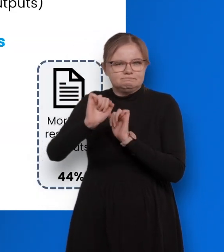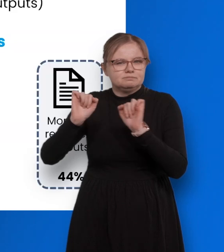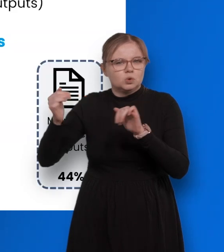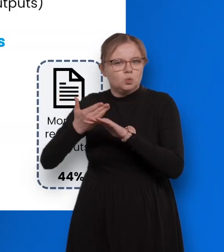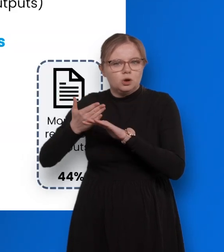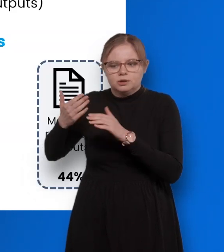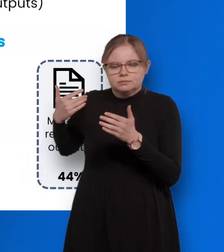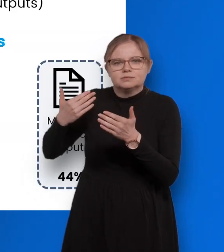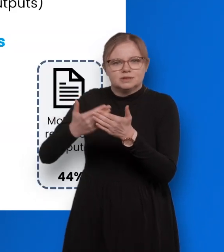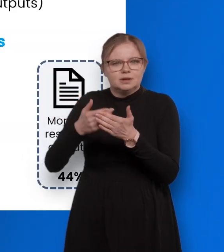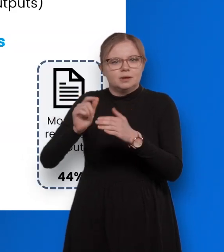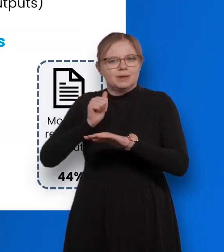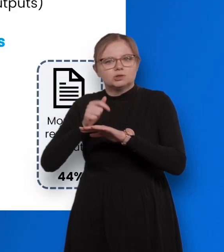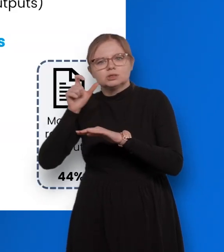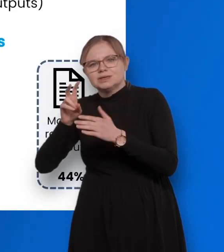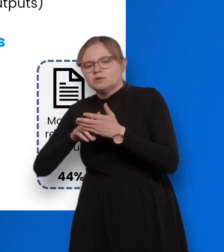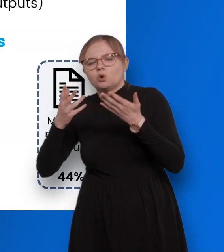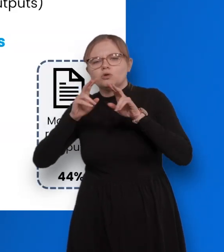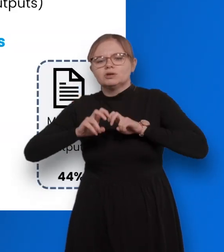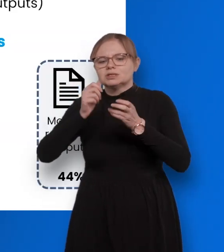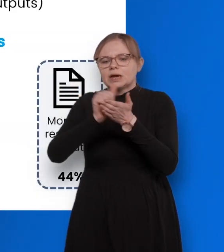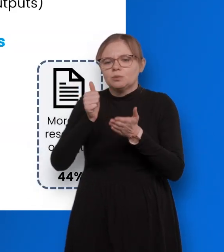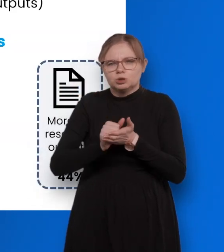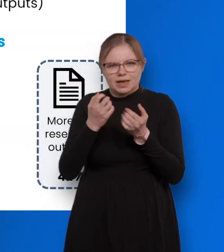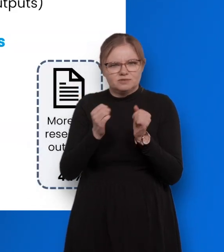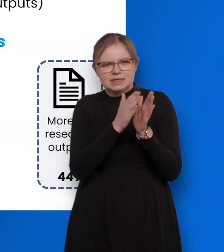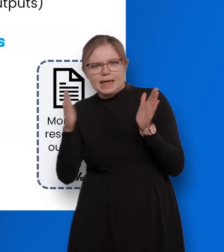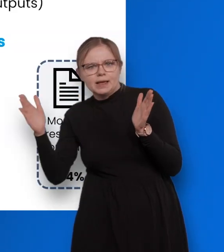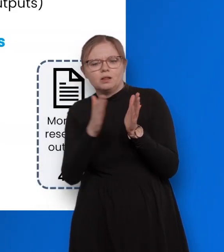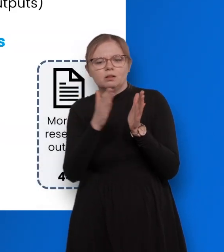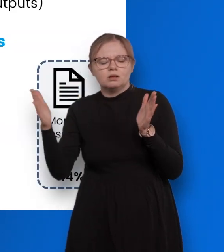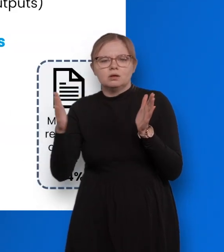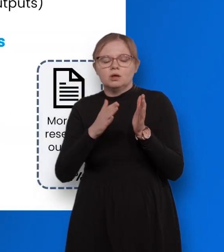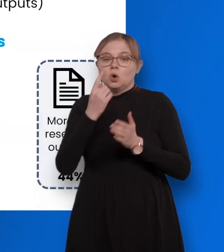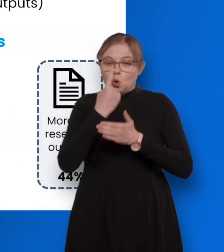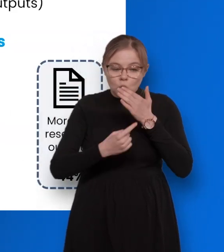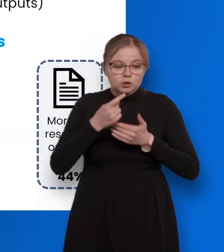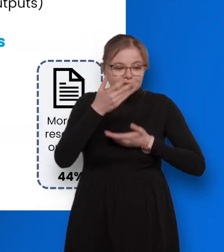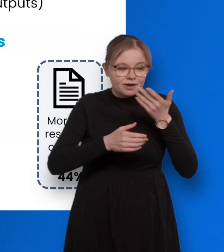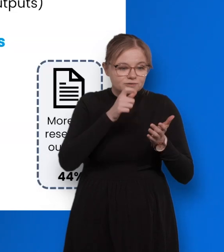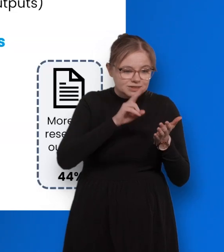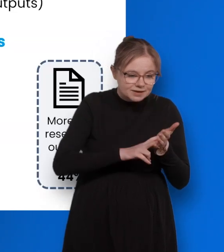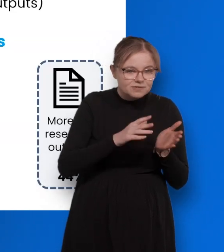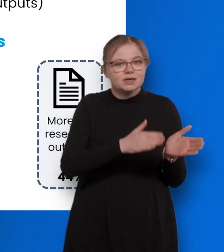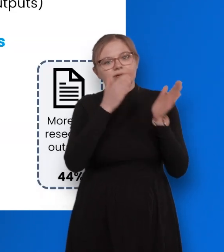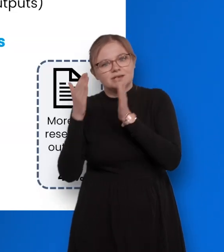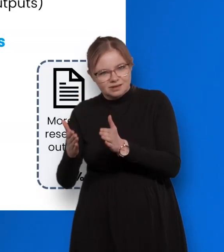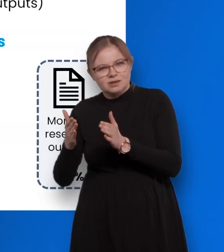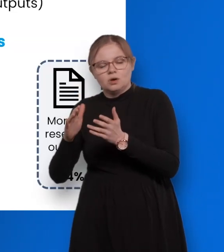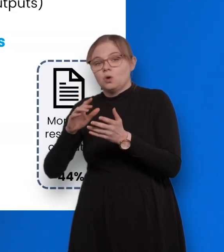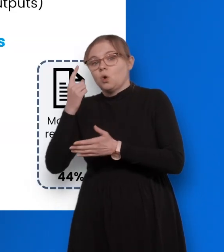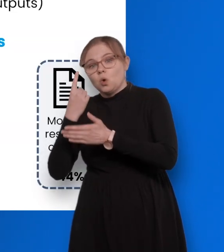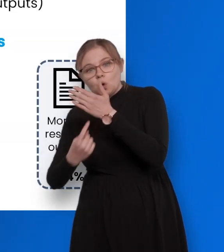research outputs. And we kind of gave a scale of to what extent they used entirely narrative CV, entirely research outputs, and scales